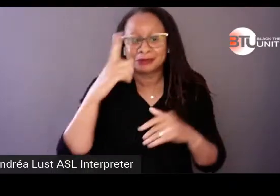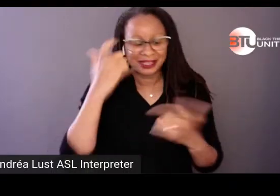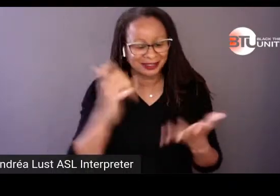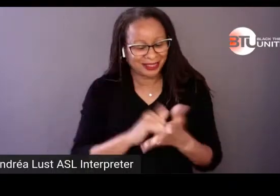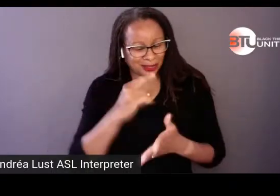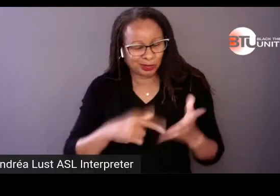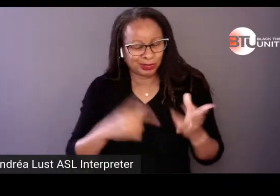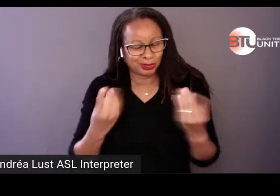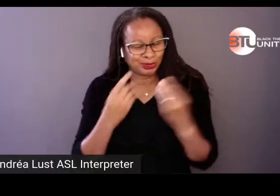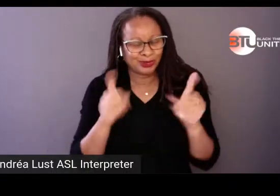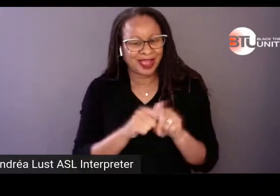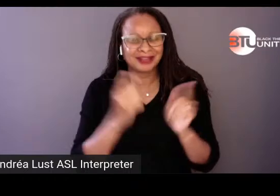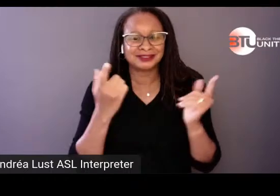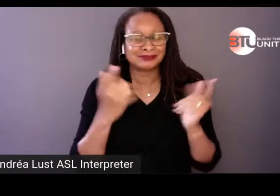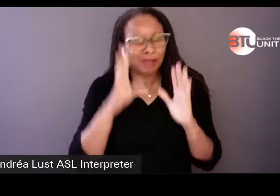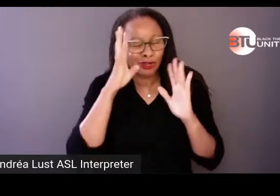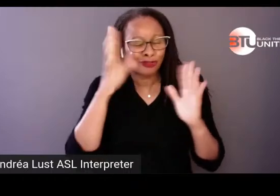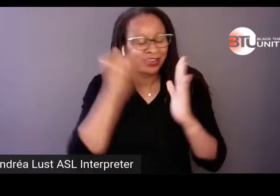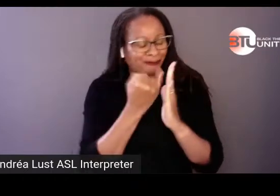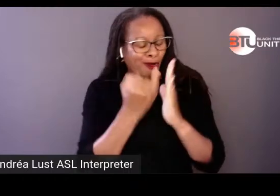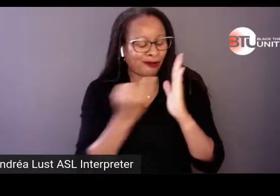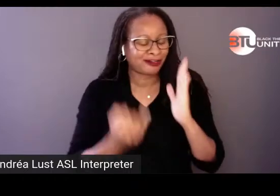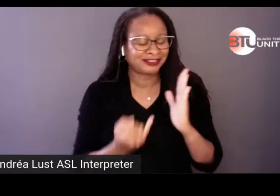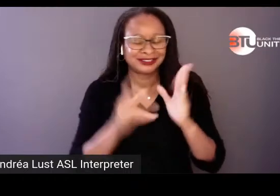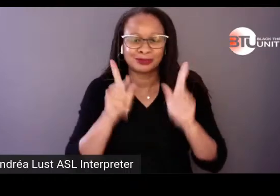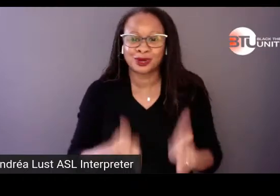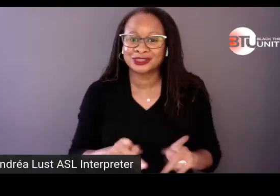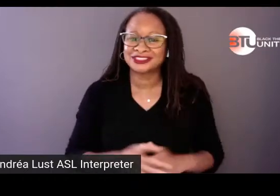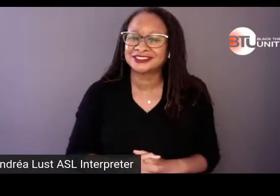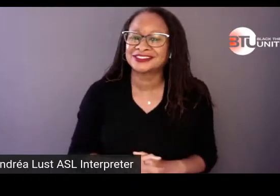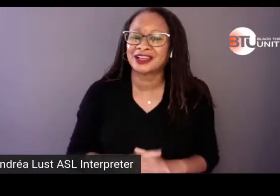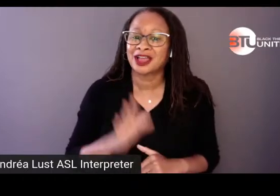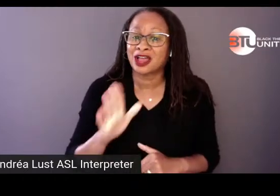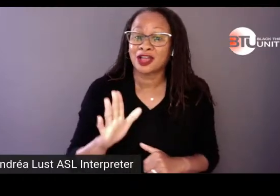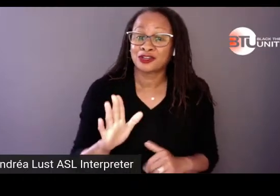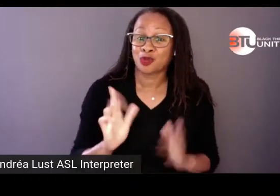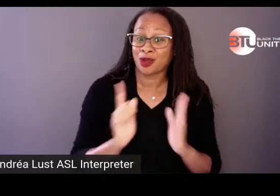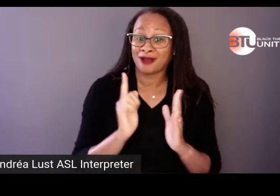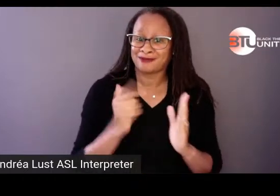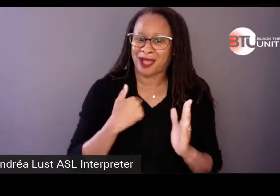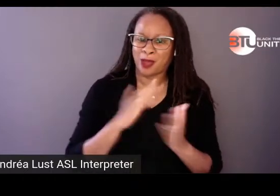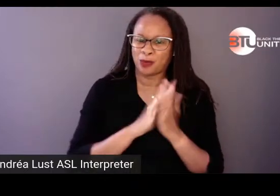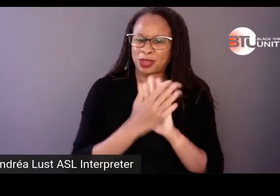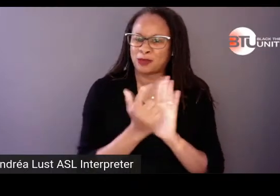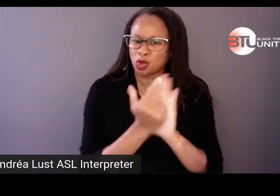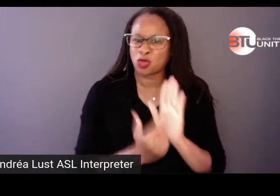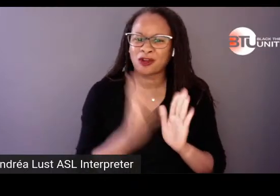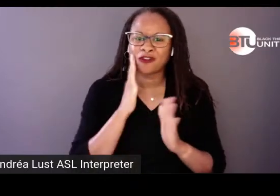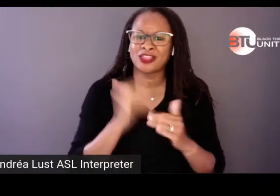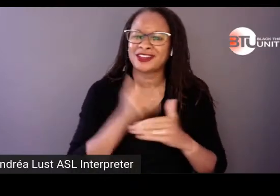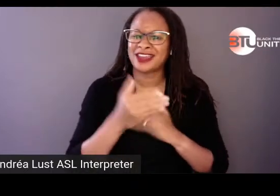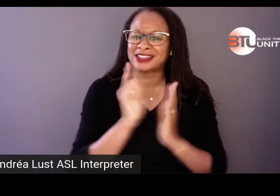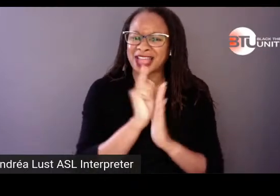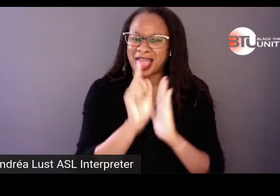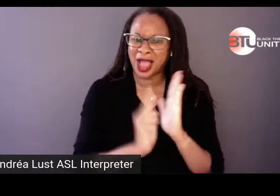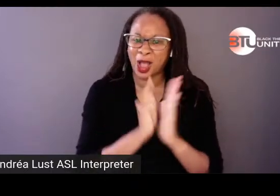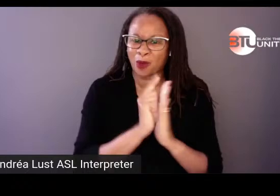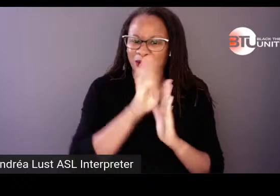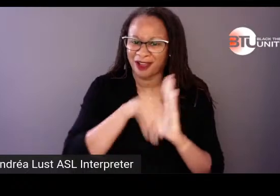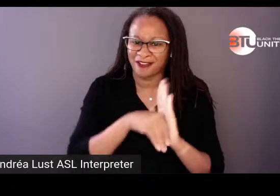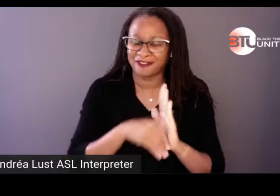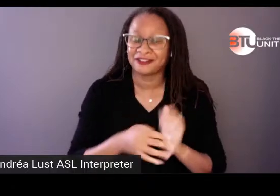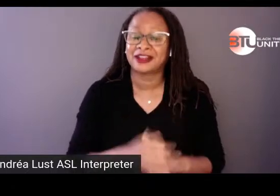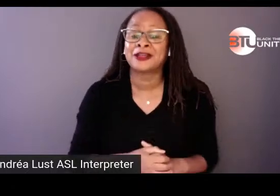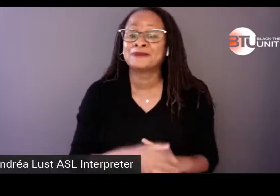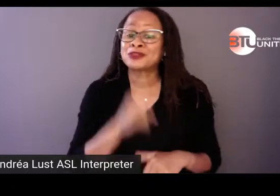creative person. And as your lawyer for the next hour and a half, I would tell you that actually